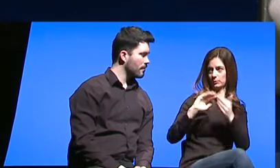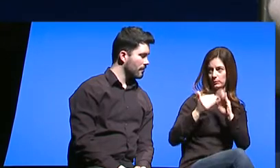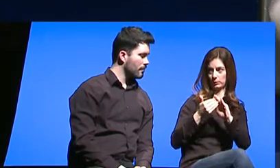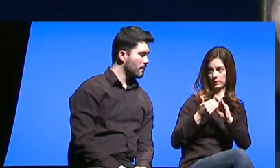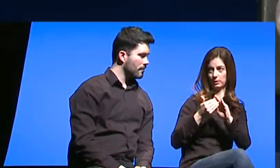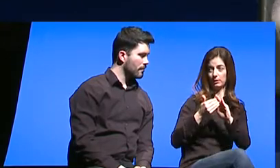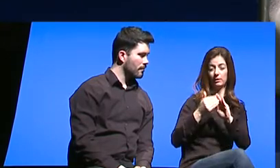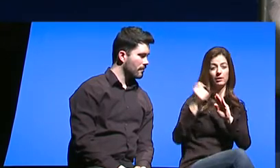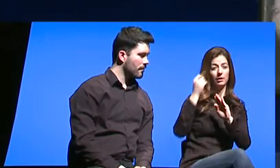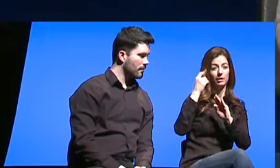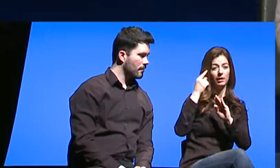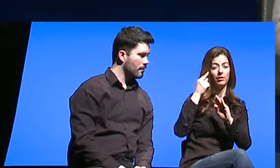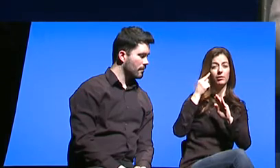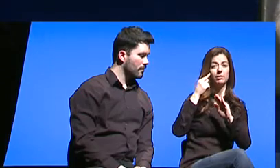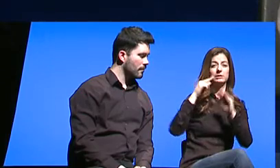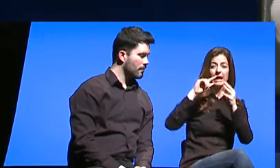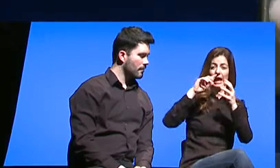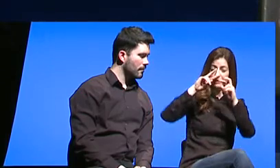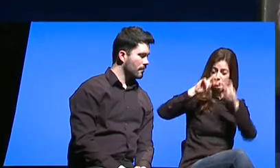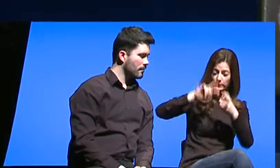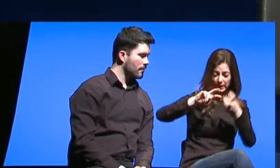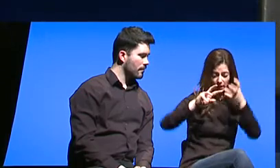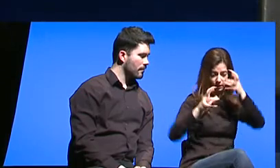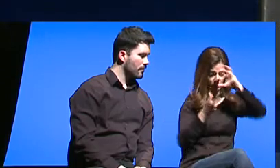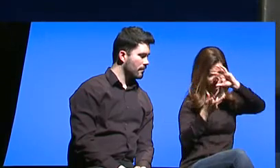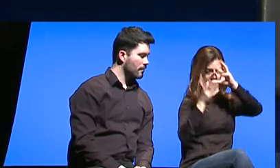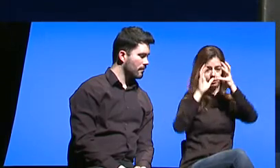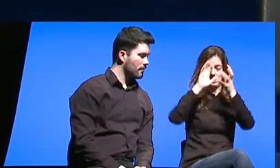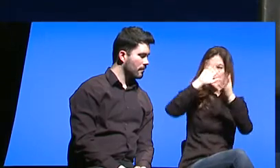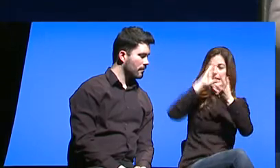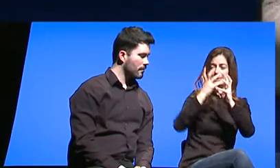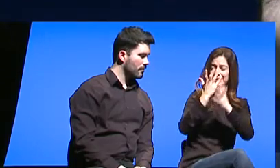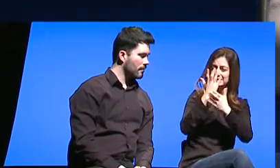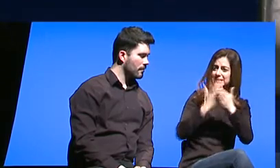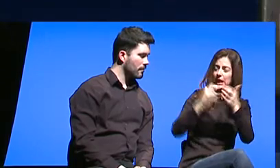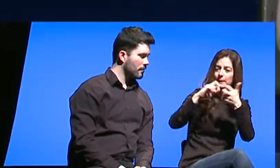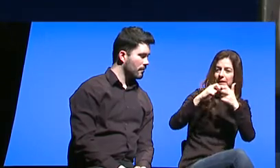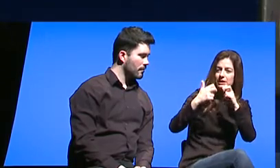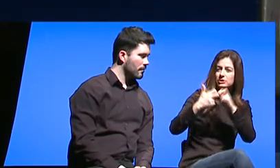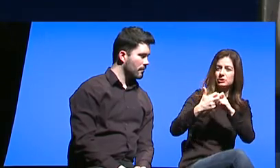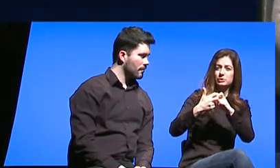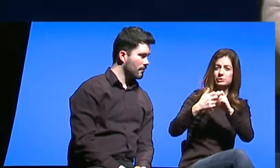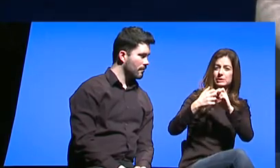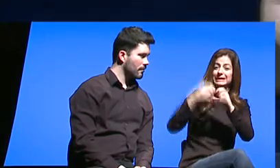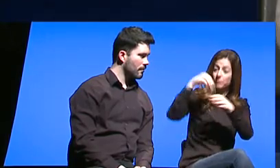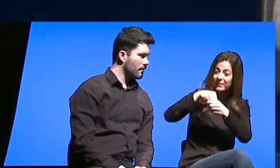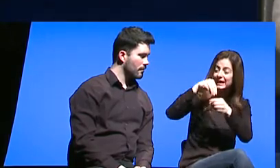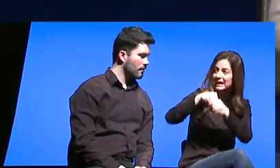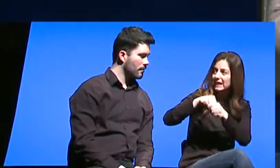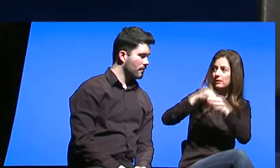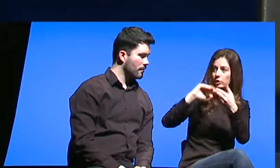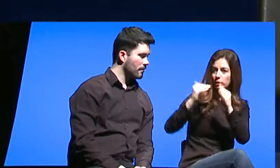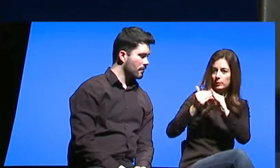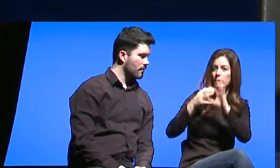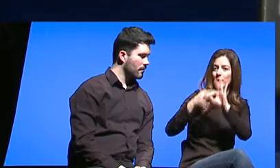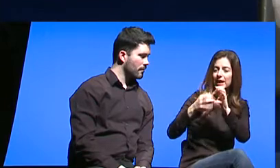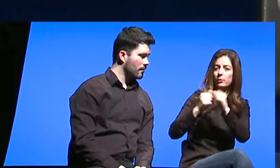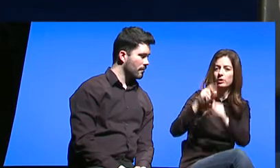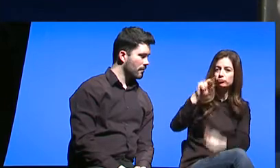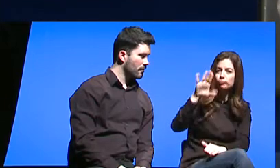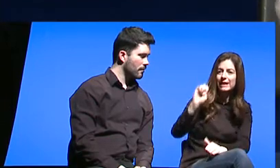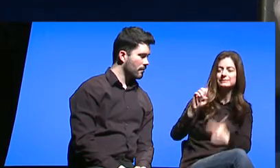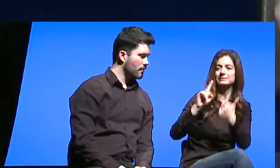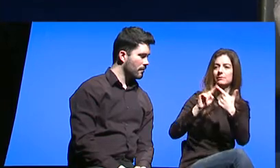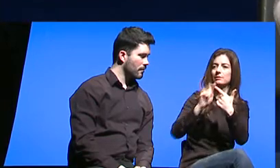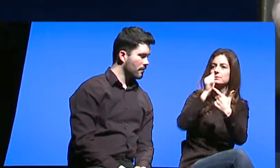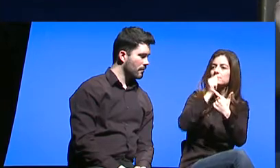to be examined inside and out, and there are issues within the Muslim community on racial diversity, on tolerance, just like every